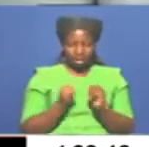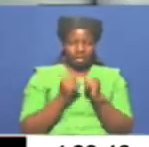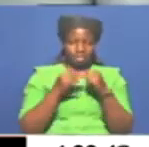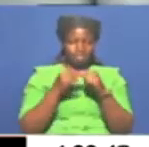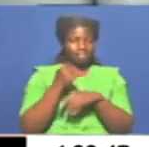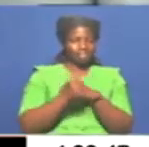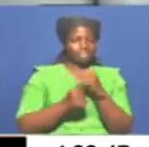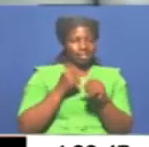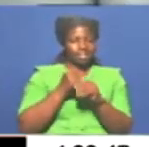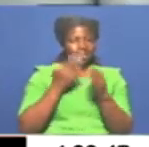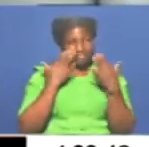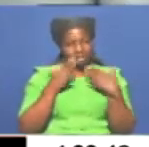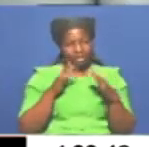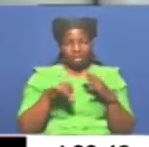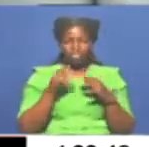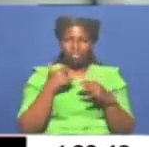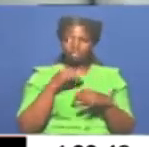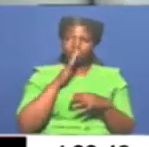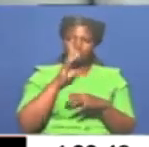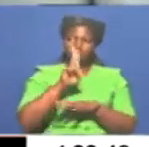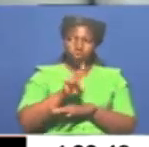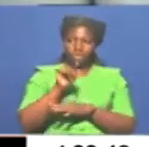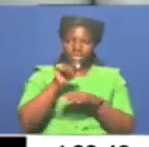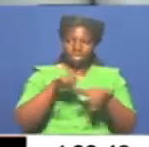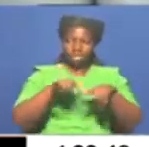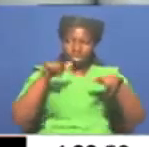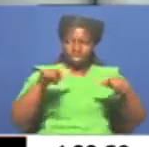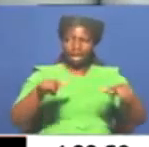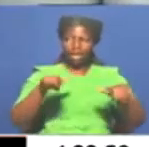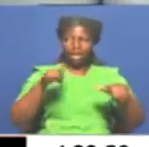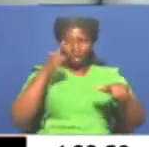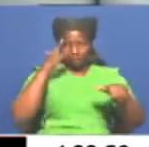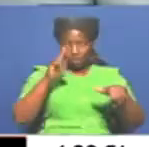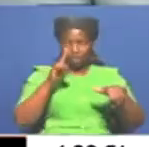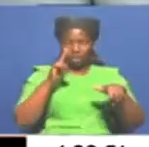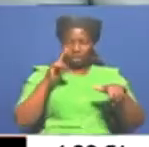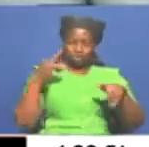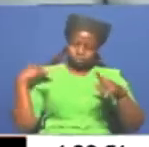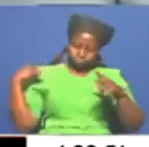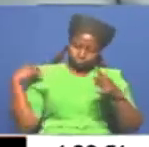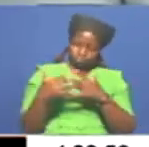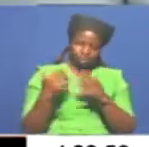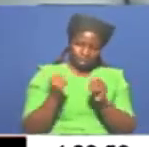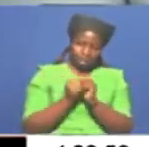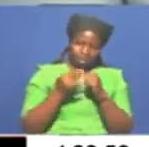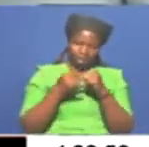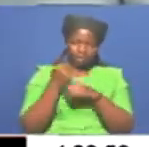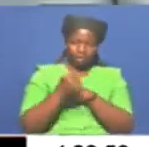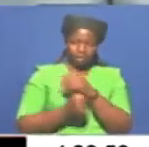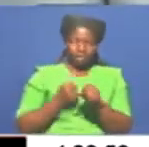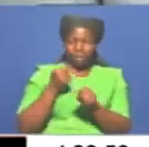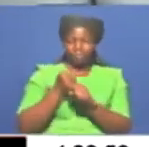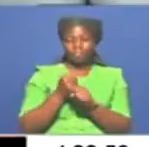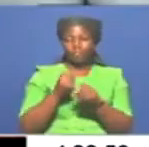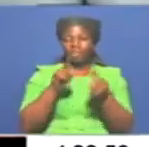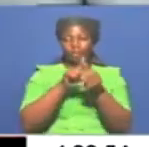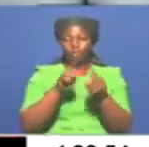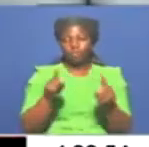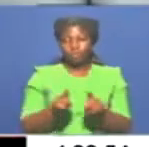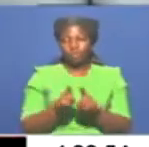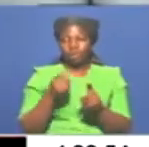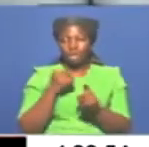Has been using this property exclusively for over those 18 years and has